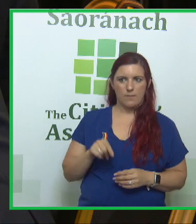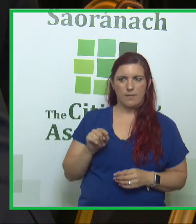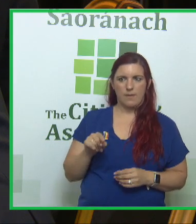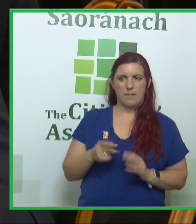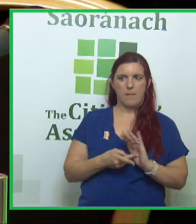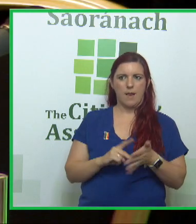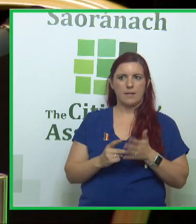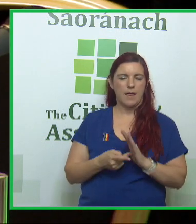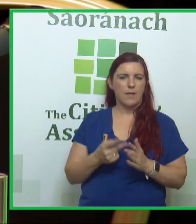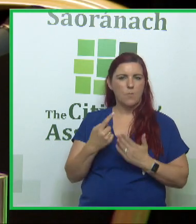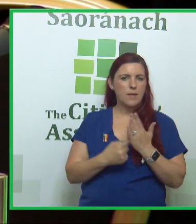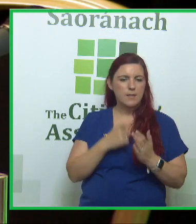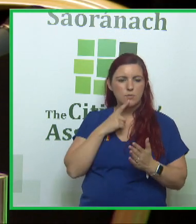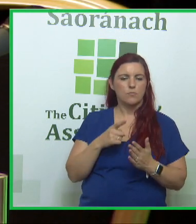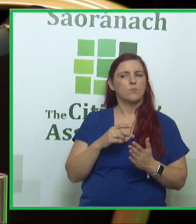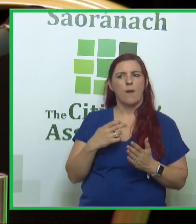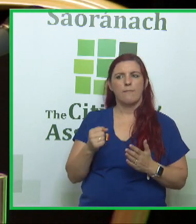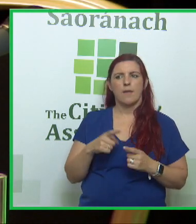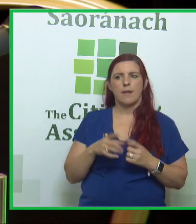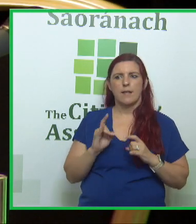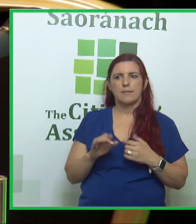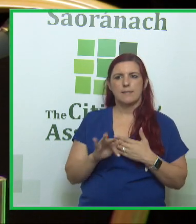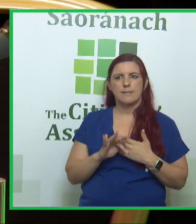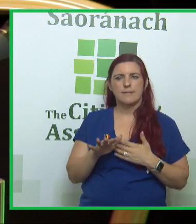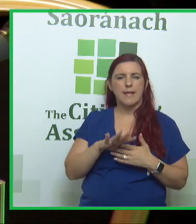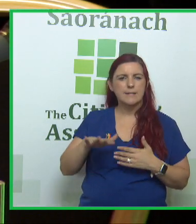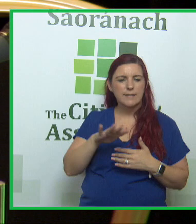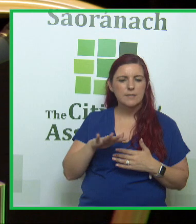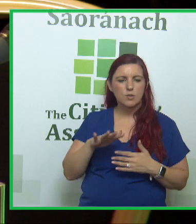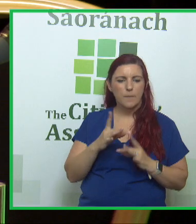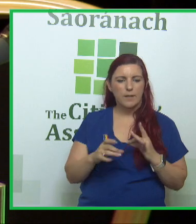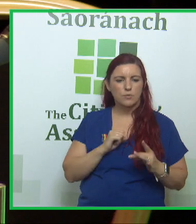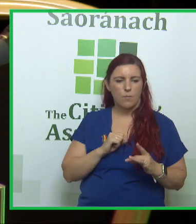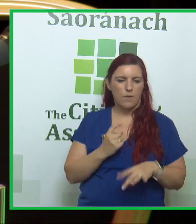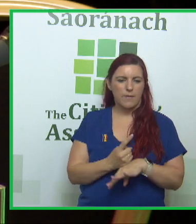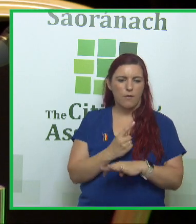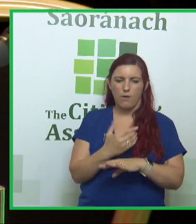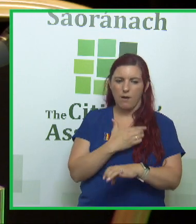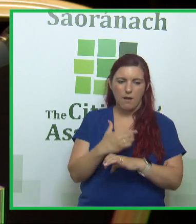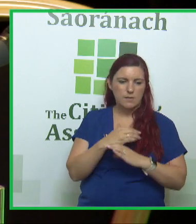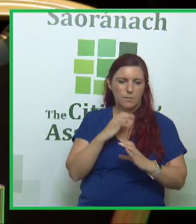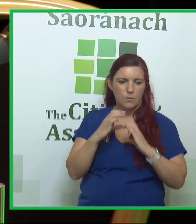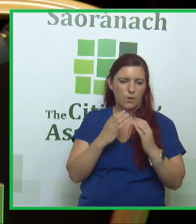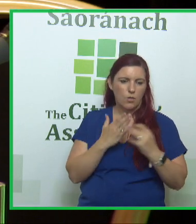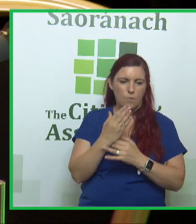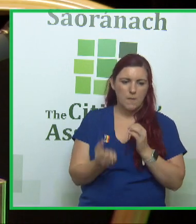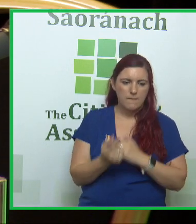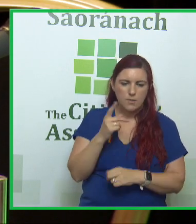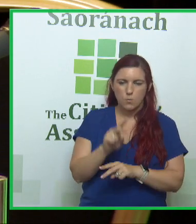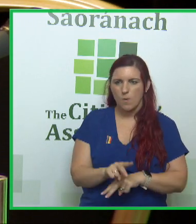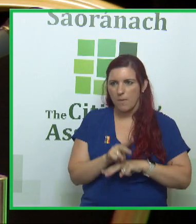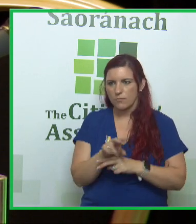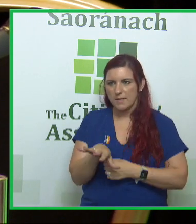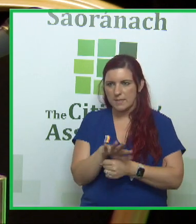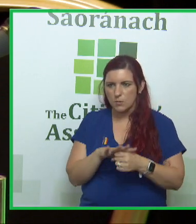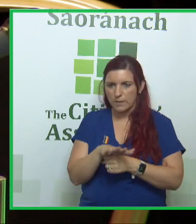are in place to ensure that the health setting is a safe space for people to come into. We're in constant communication throughout the event. We're monitoring the